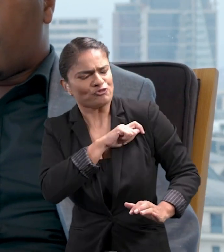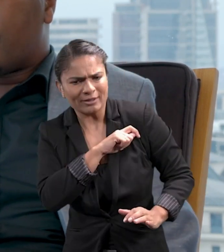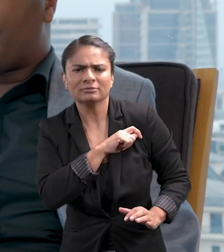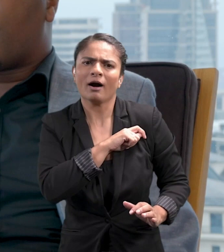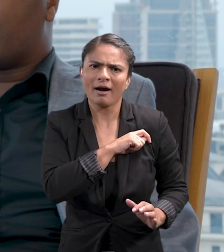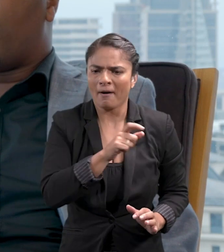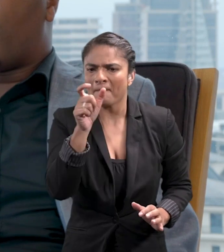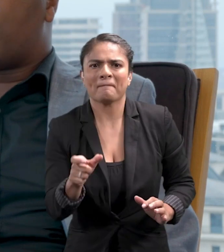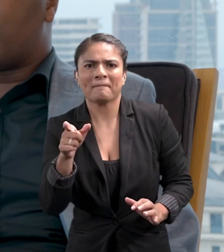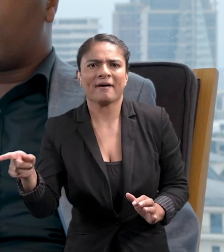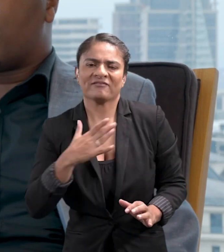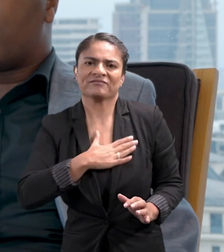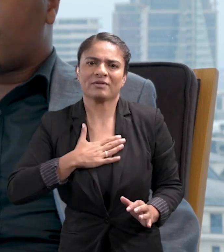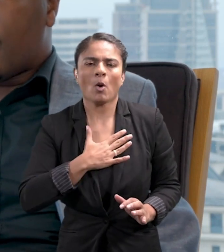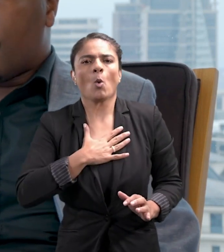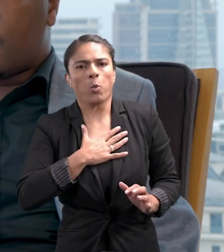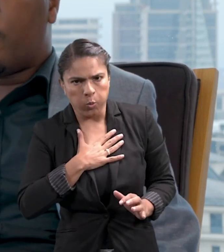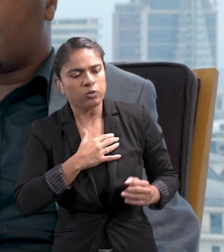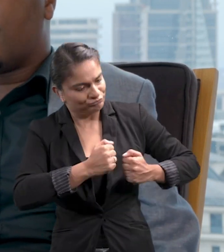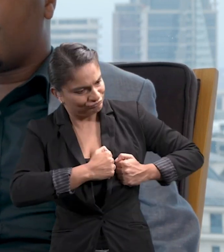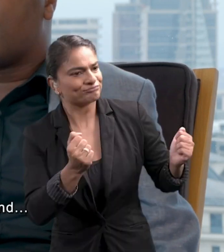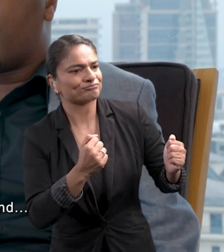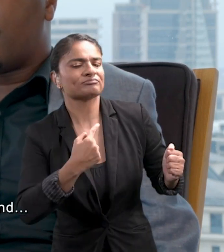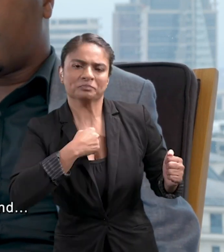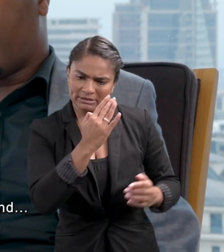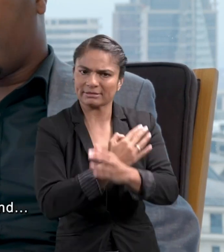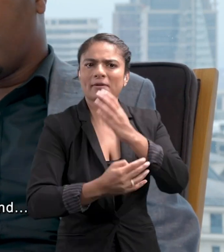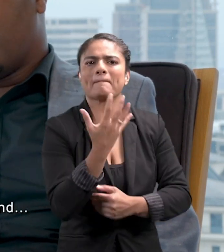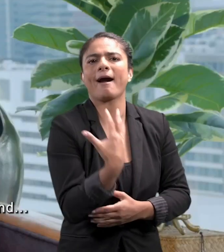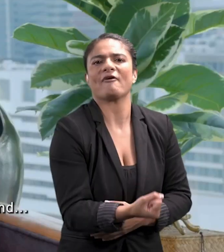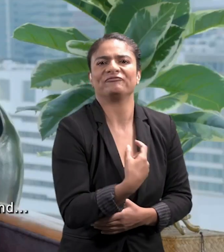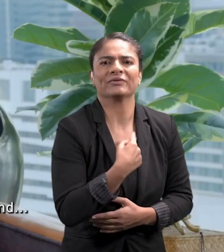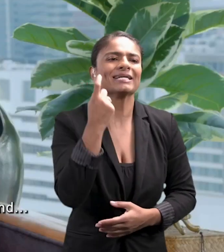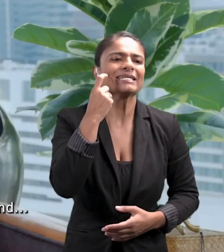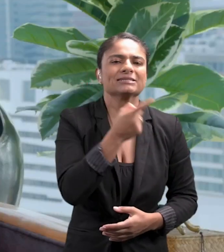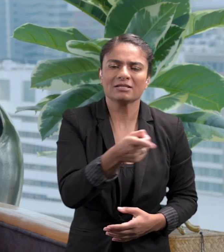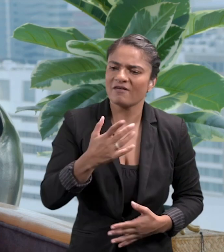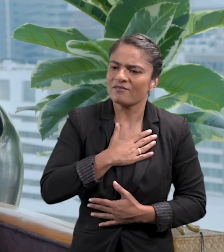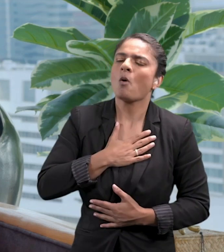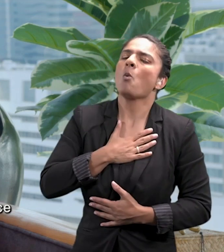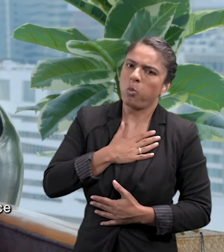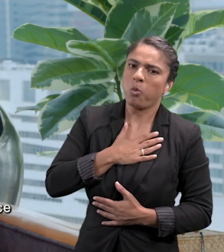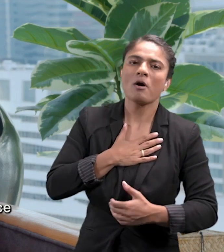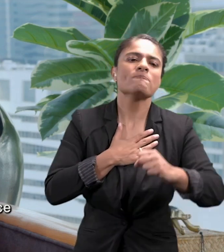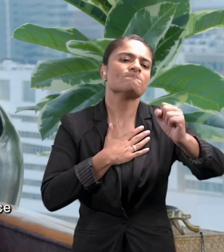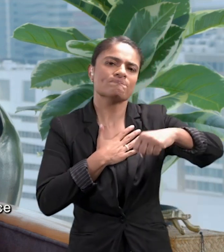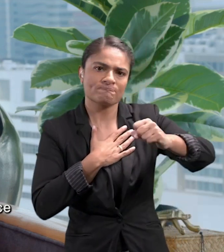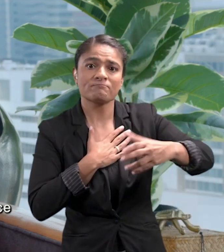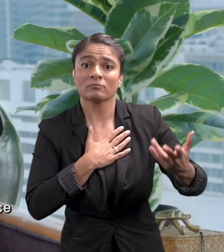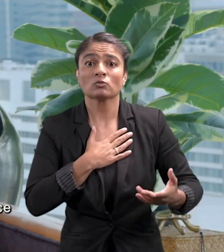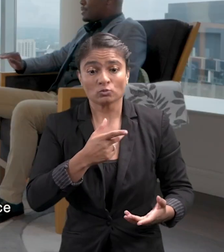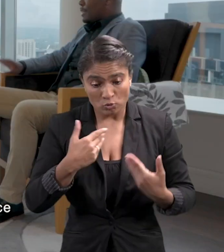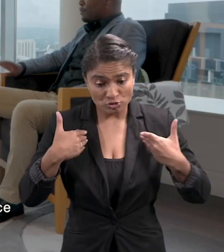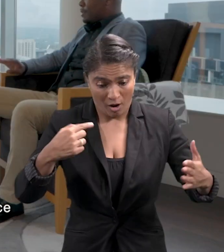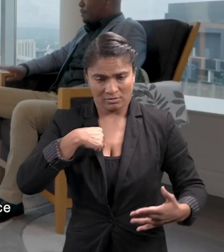and is amicable for one to declare that disability status, that makes it easier for them to declare. And as I think you